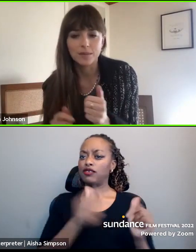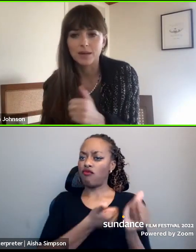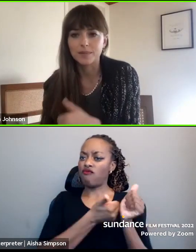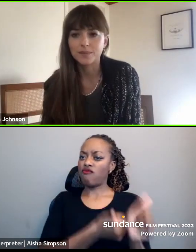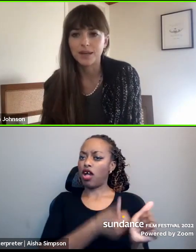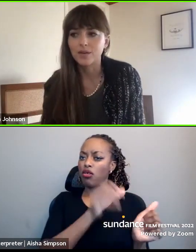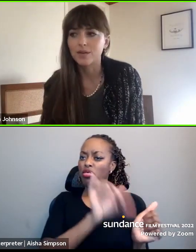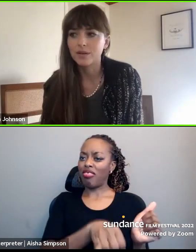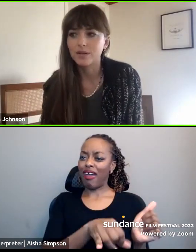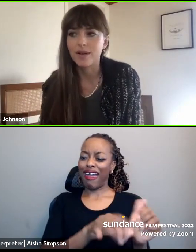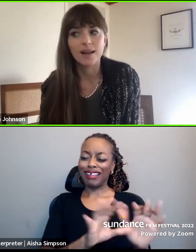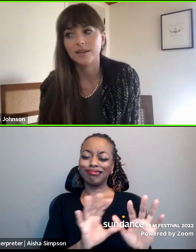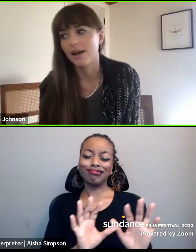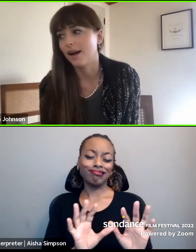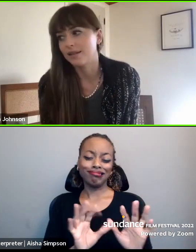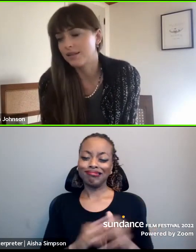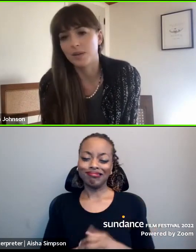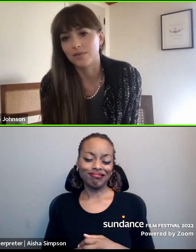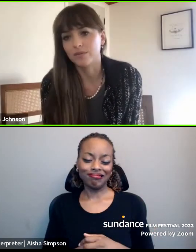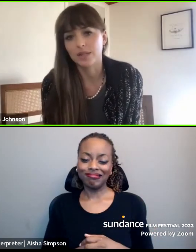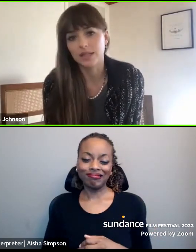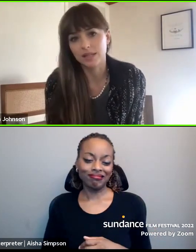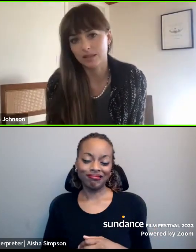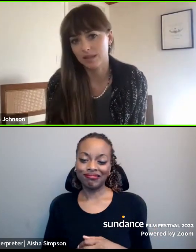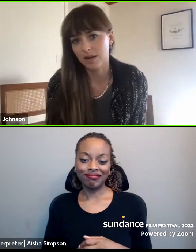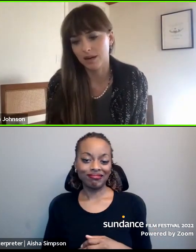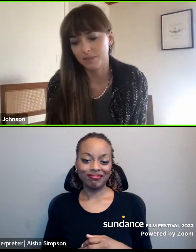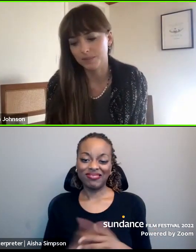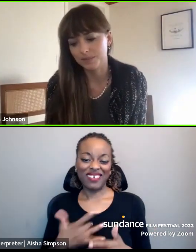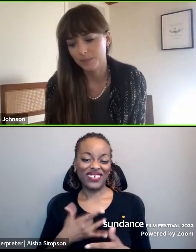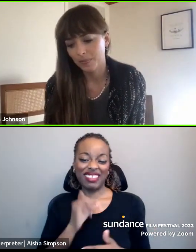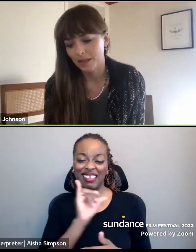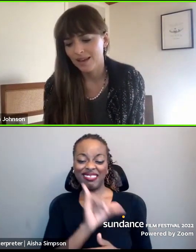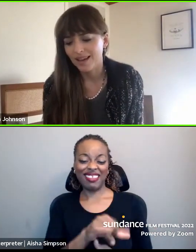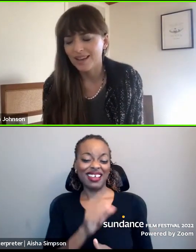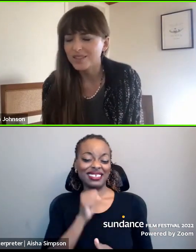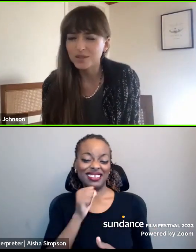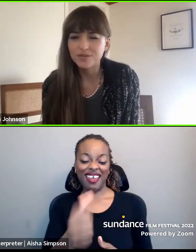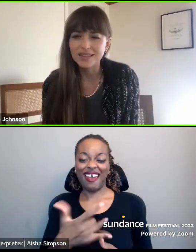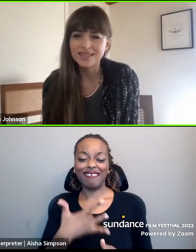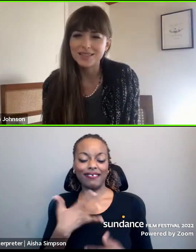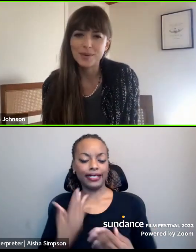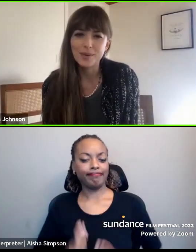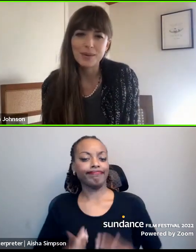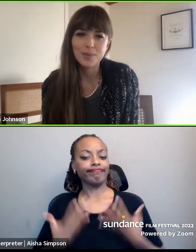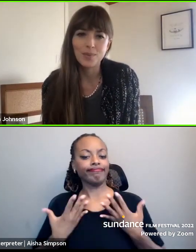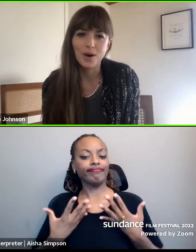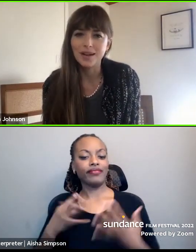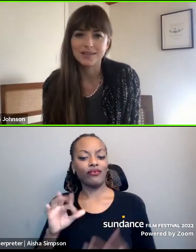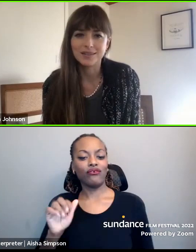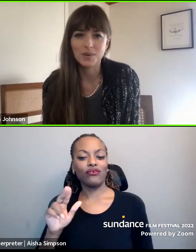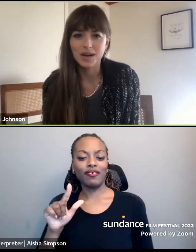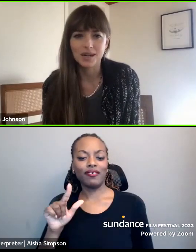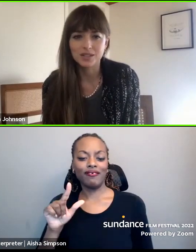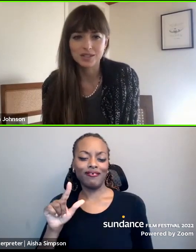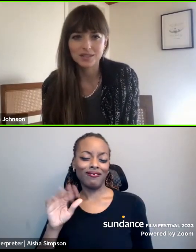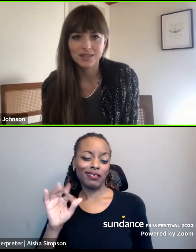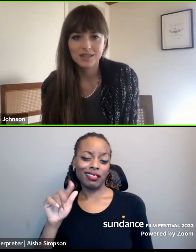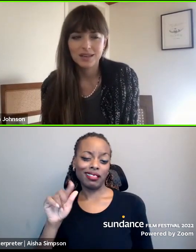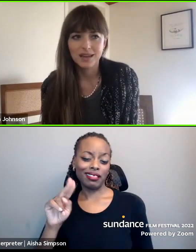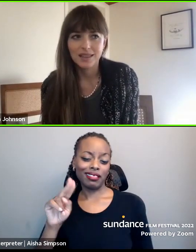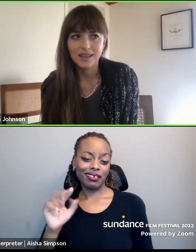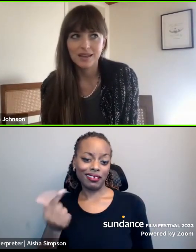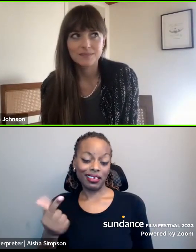or cinema. I don't find that to be fulfilling. I also don't find it to be what people want to